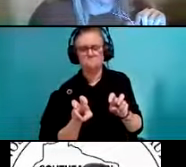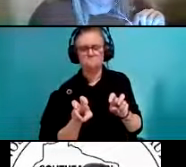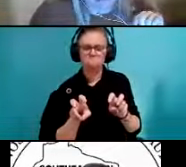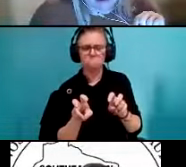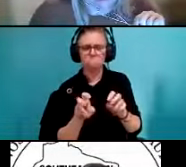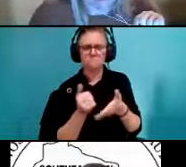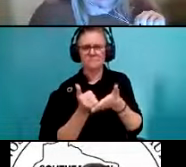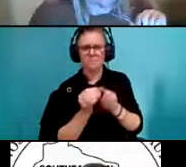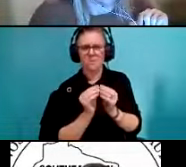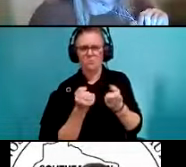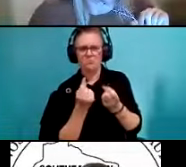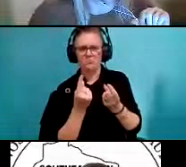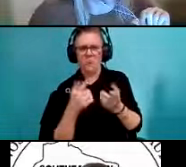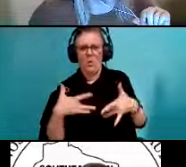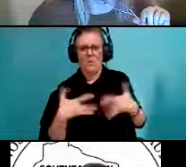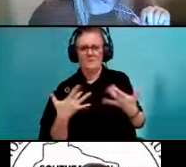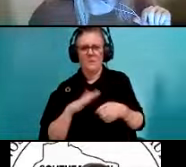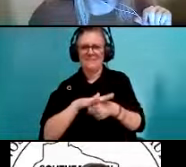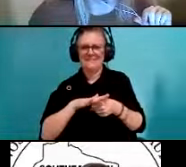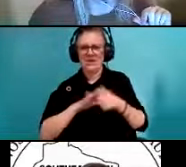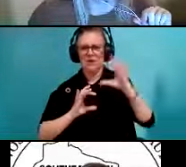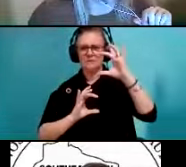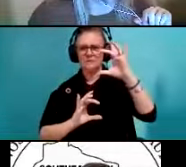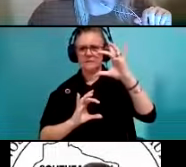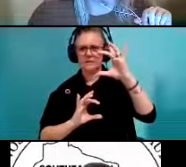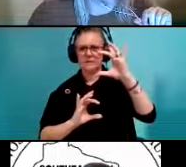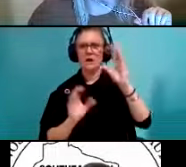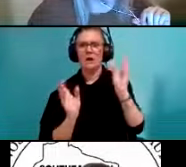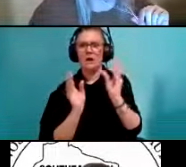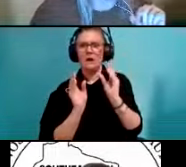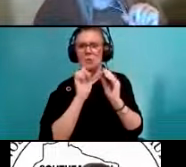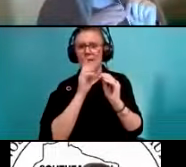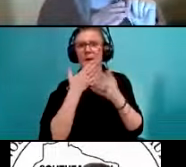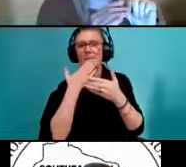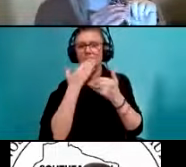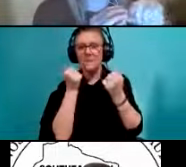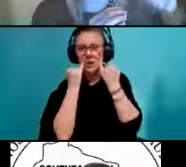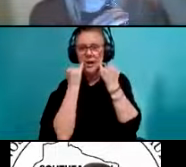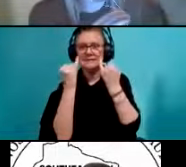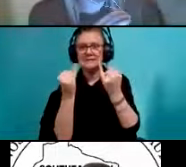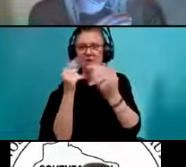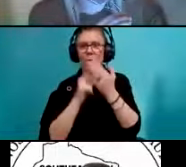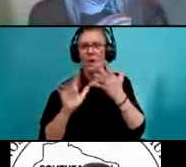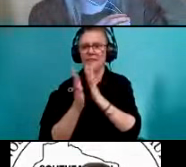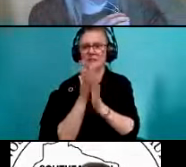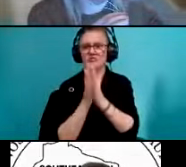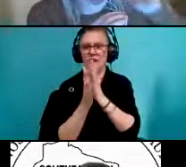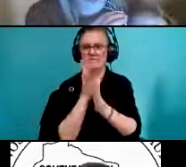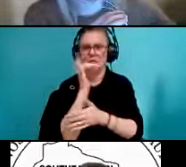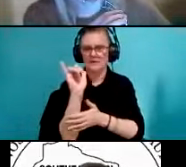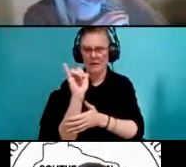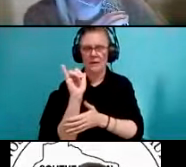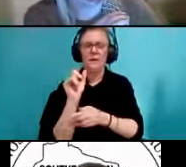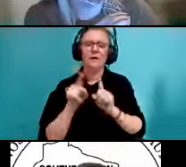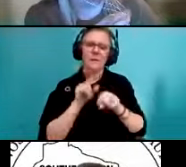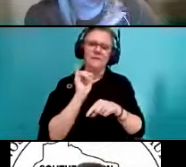understand more about what's going on in these locations and give us even a better idea of what the actual traffic impacts would be. But that is